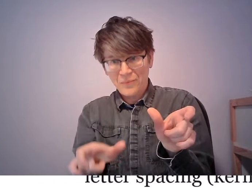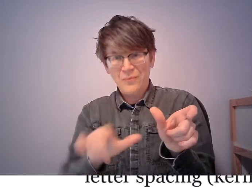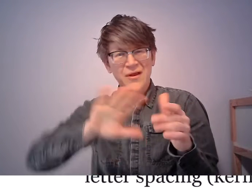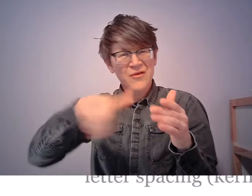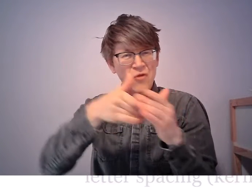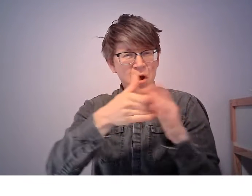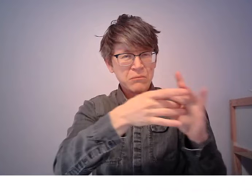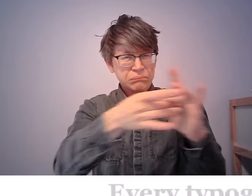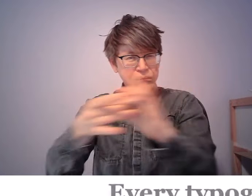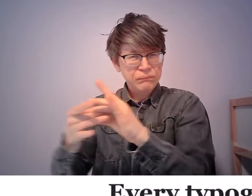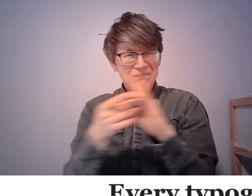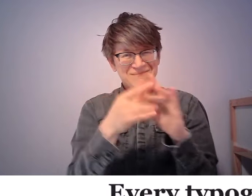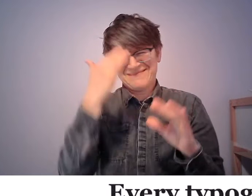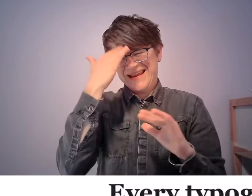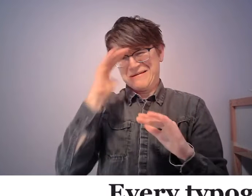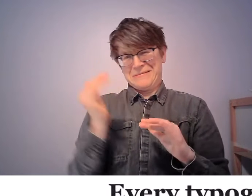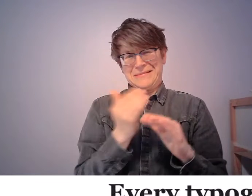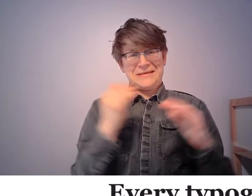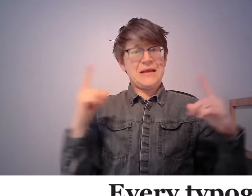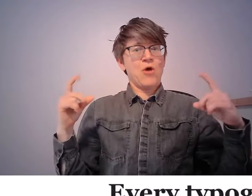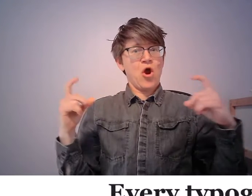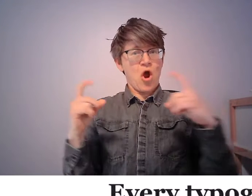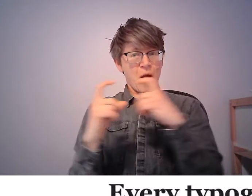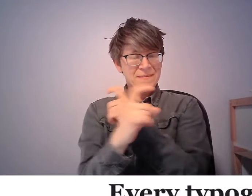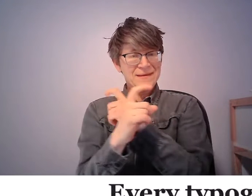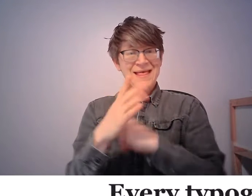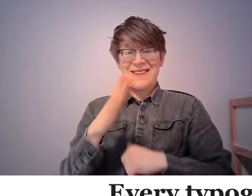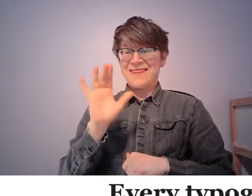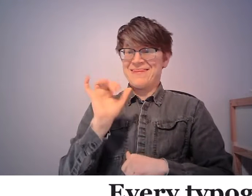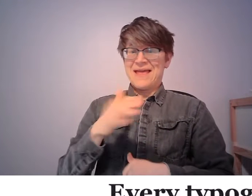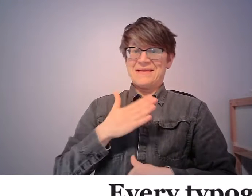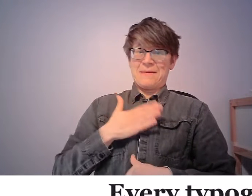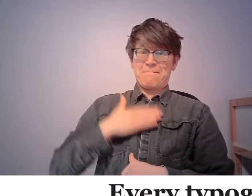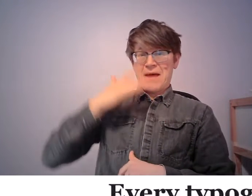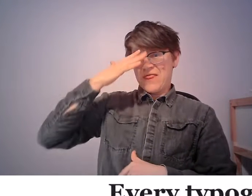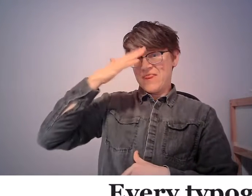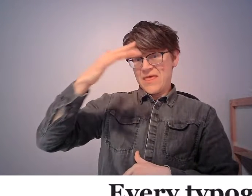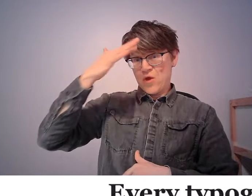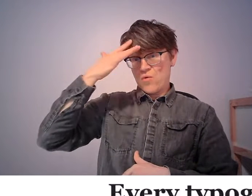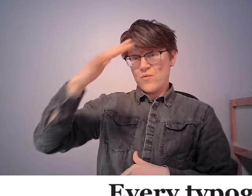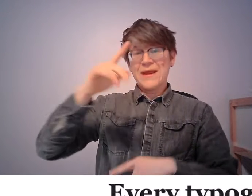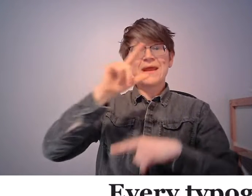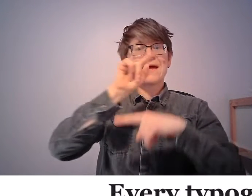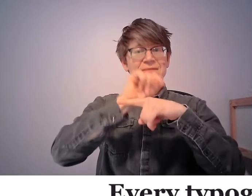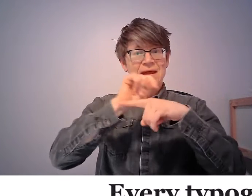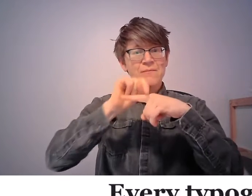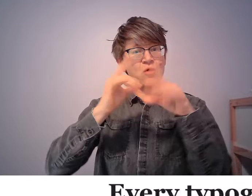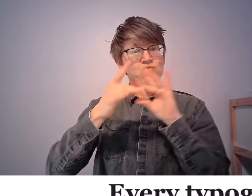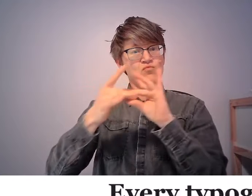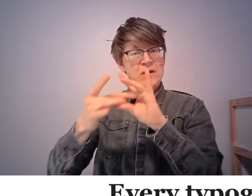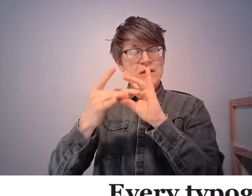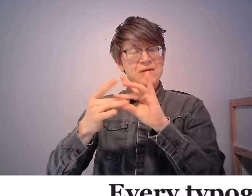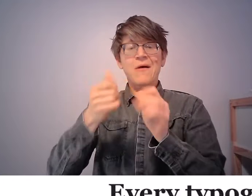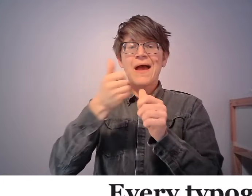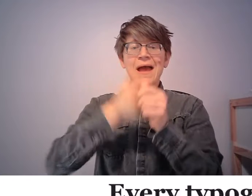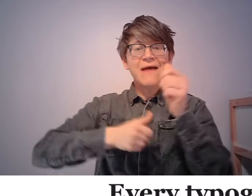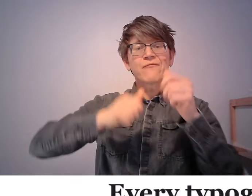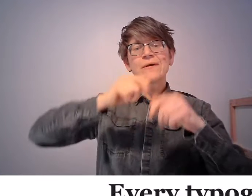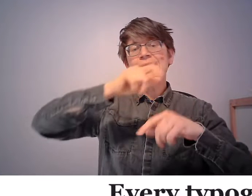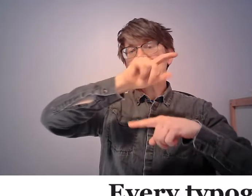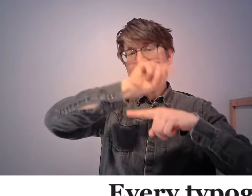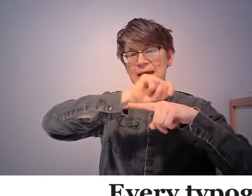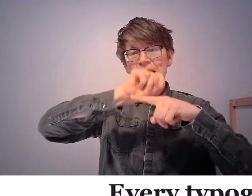sounds complicated. It's part of my theory of typographic relativity. Remember, every typographic